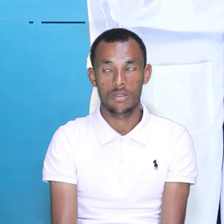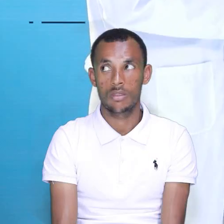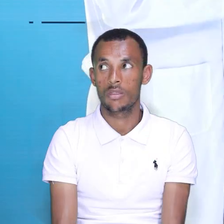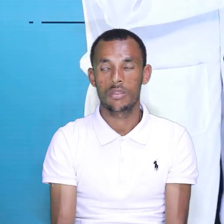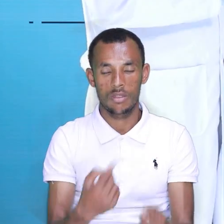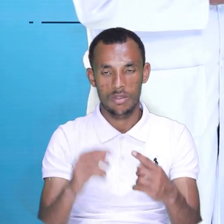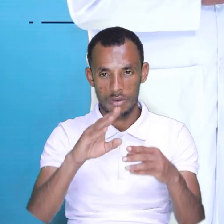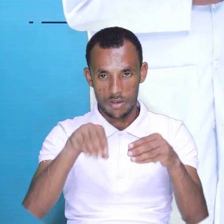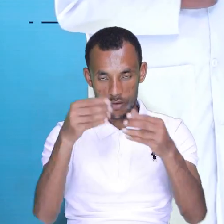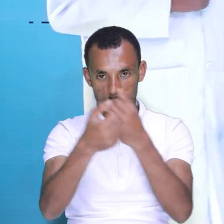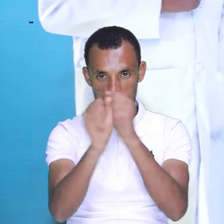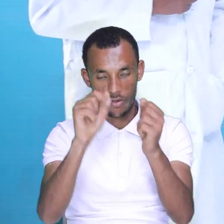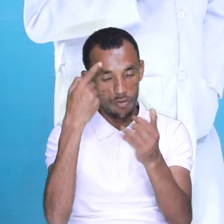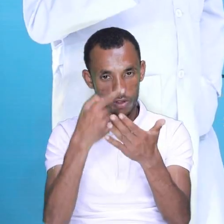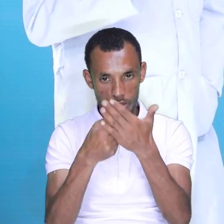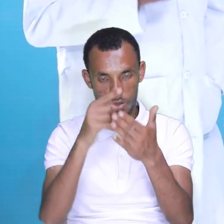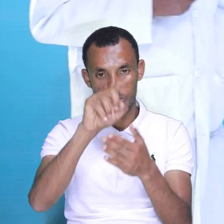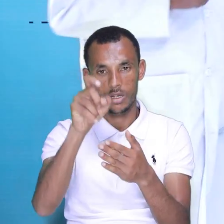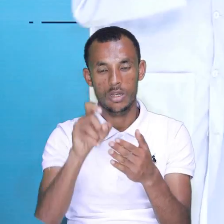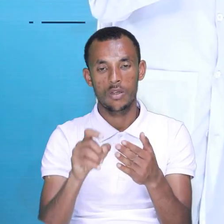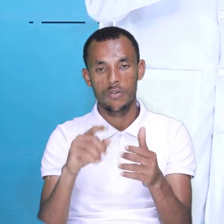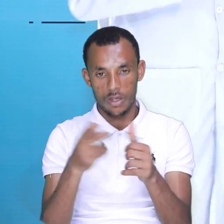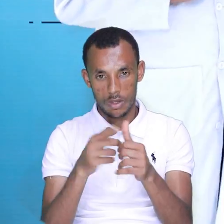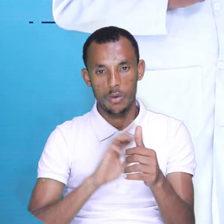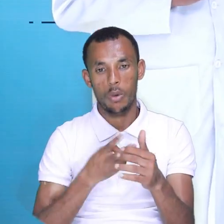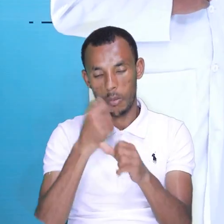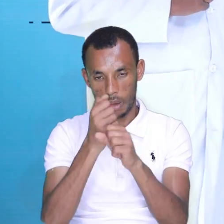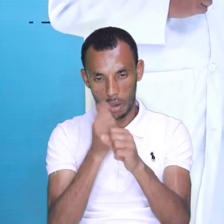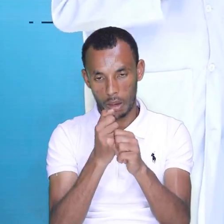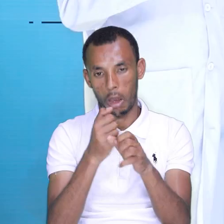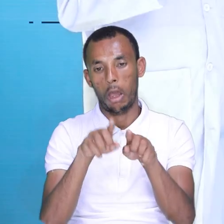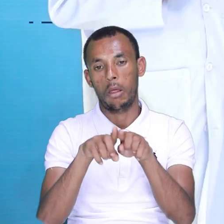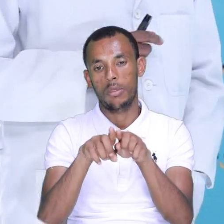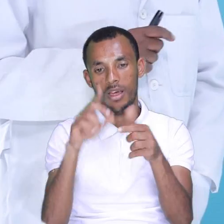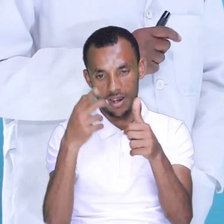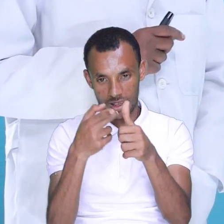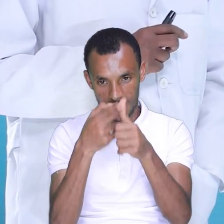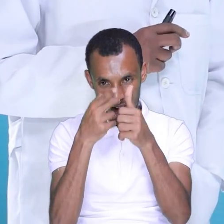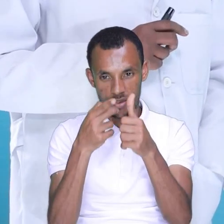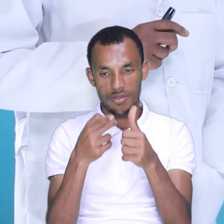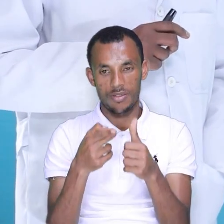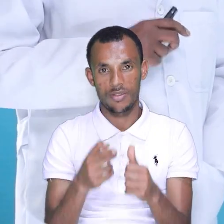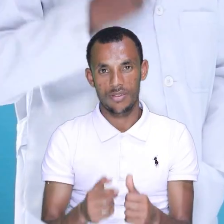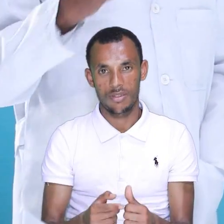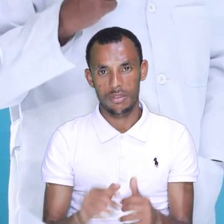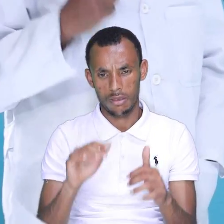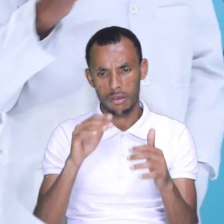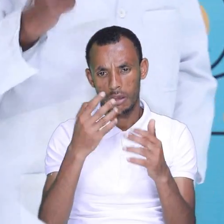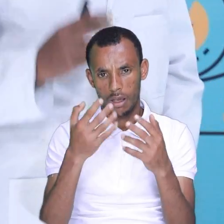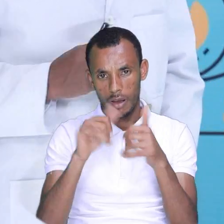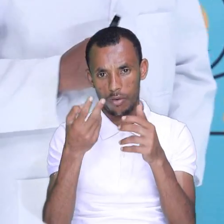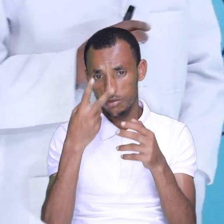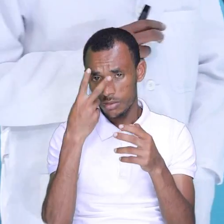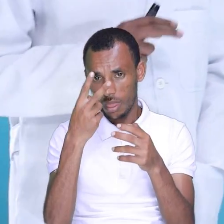To give solution for this one, first we have to make an agreement. 1, have you seen a